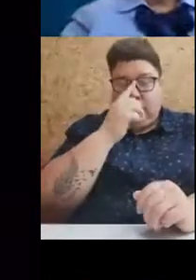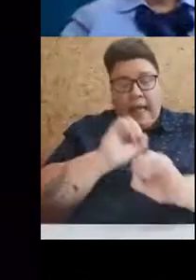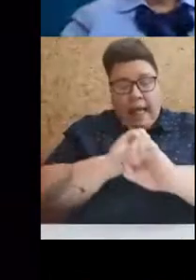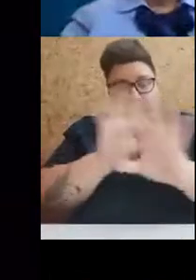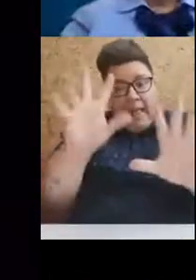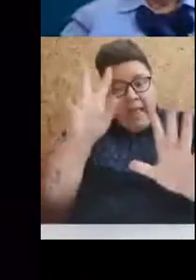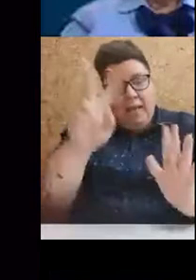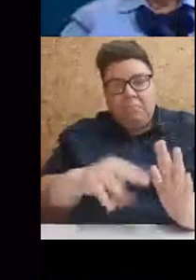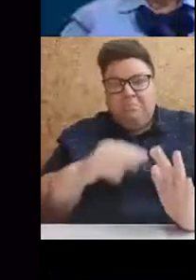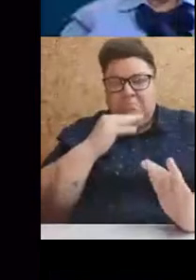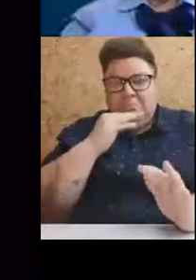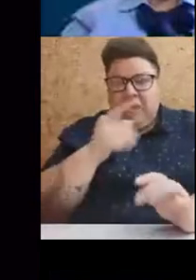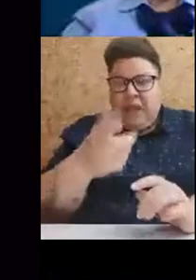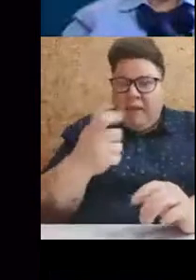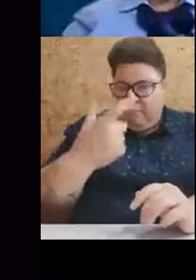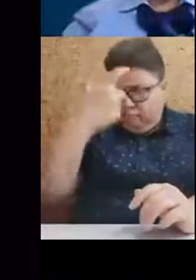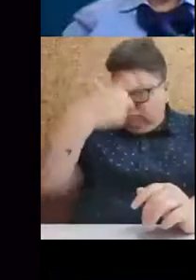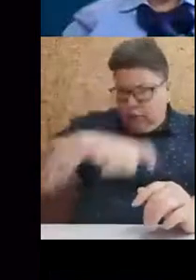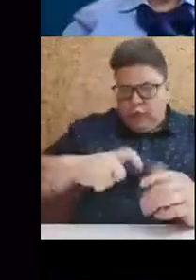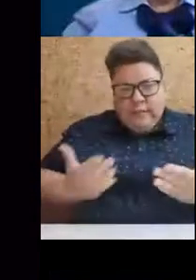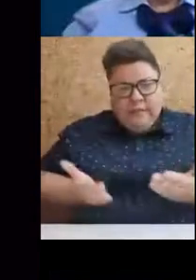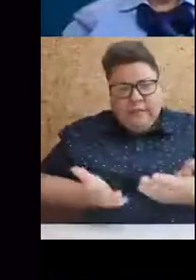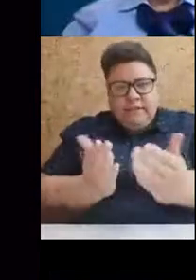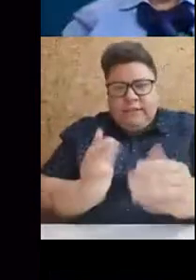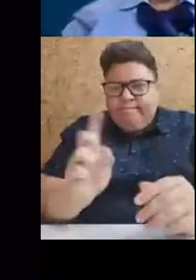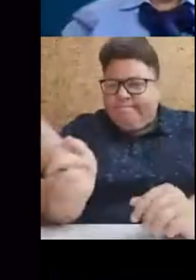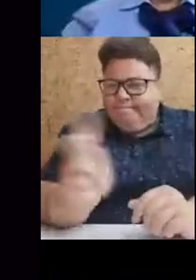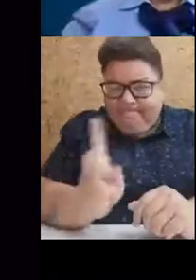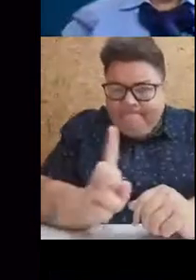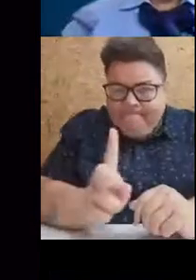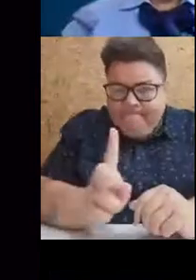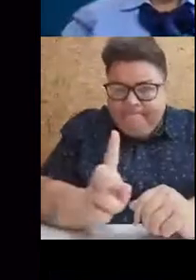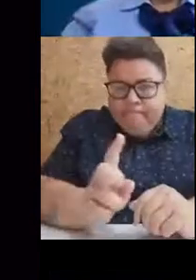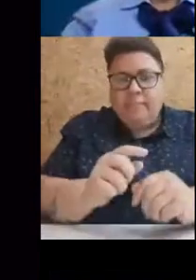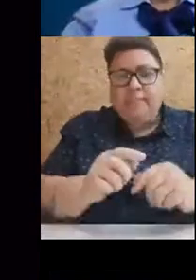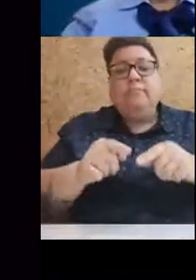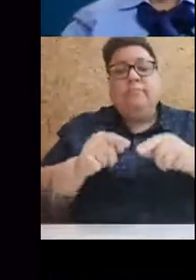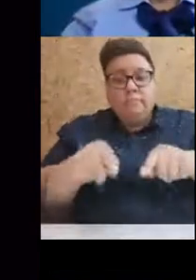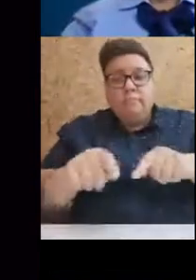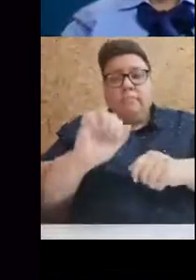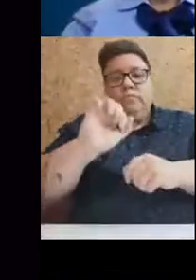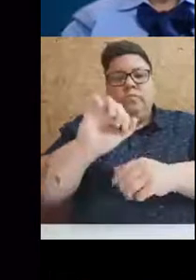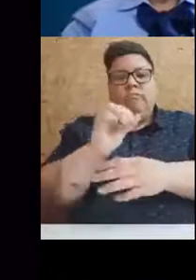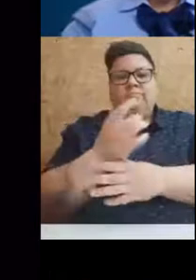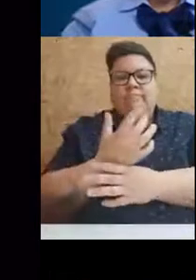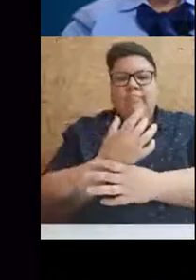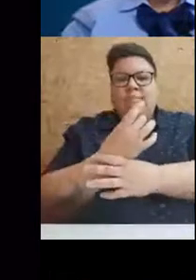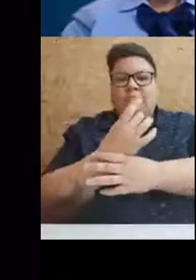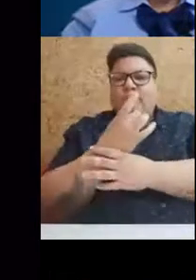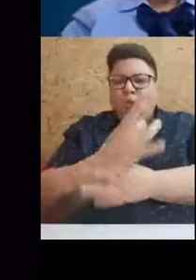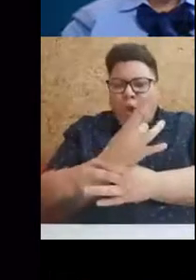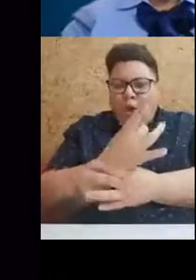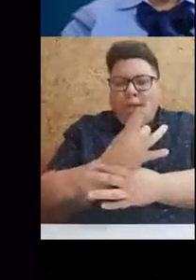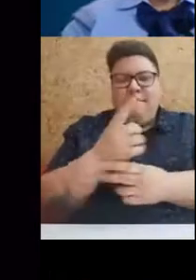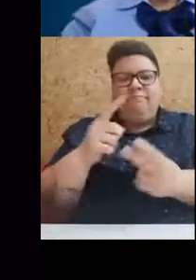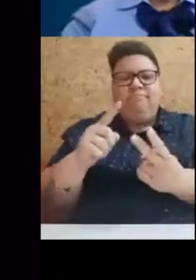a personal service. It's stipulated out there. That's your doctors, that's your